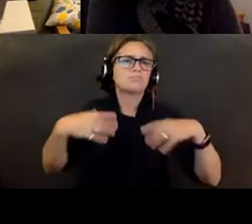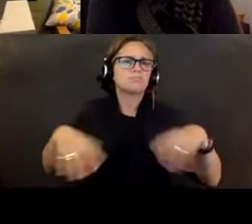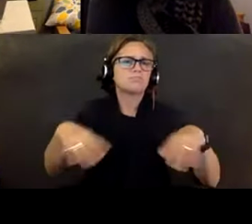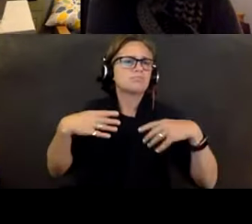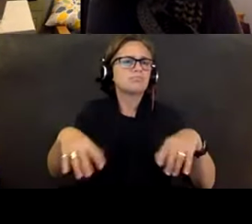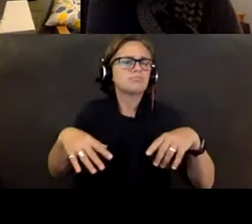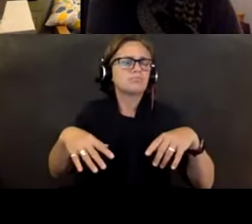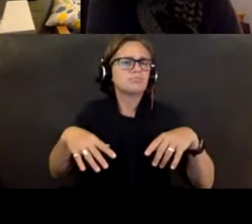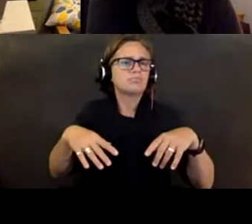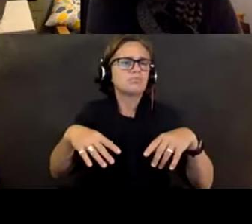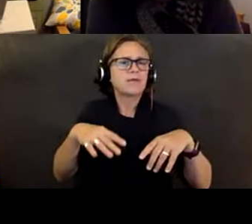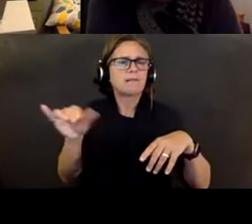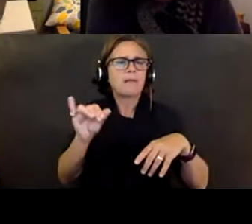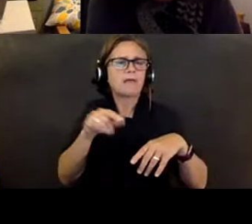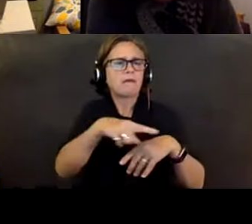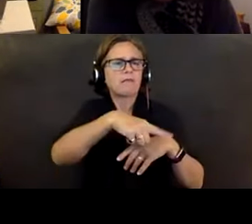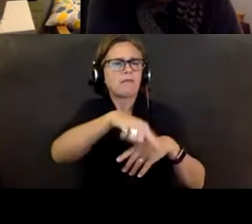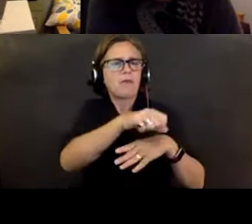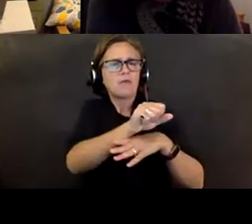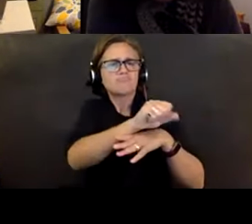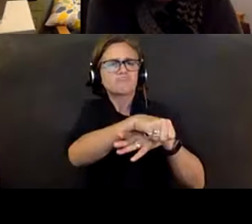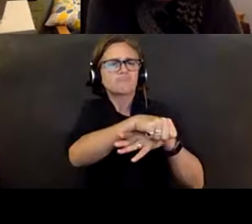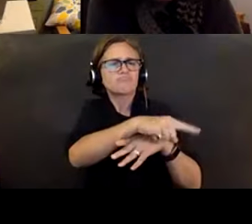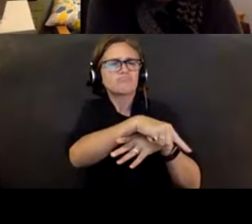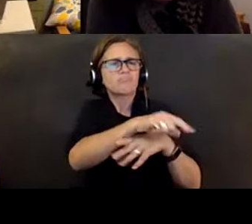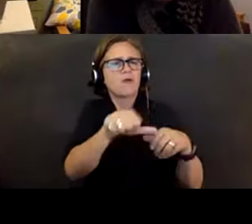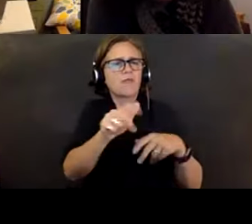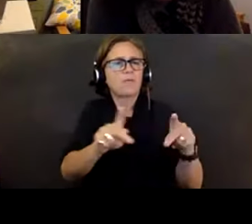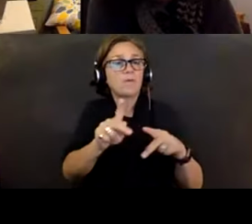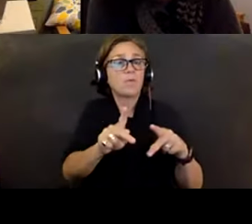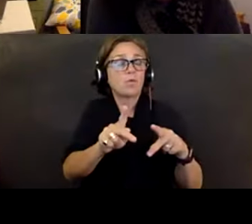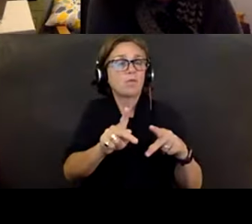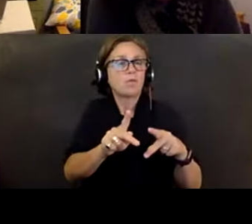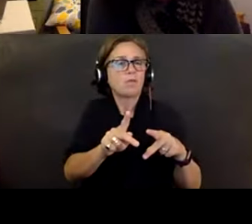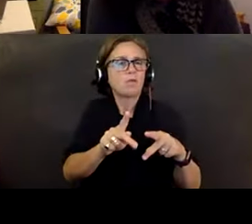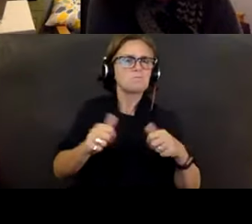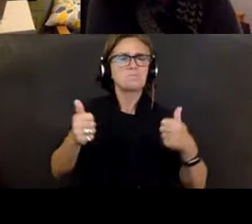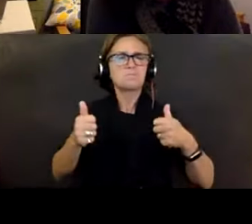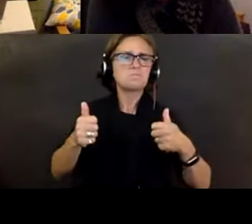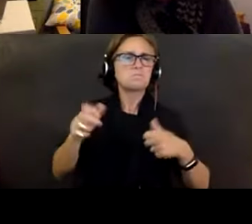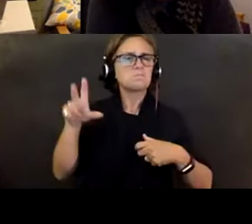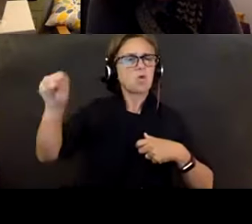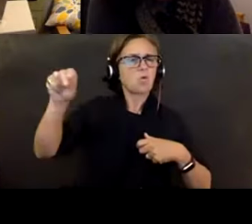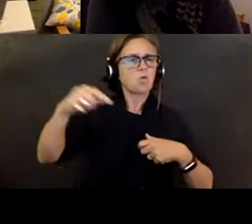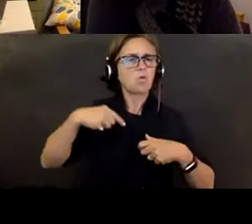can overcome this, there's often a small group of outspoken folks that are